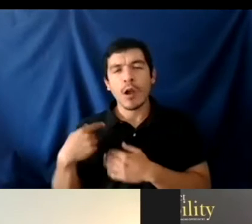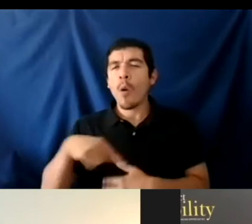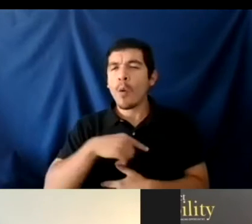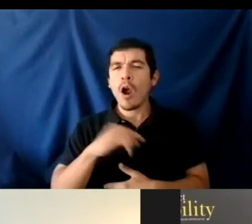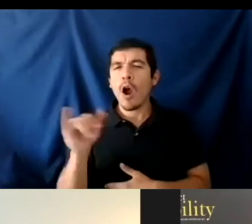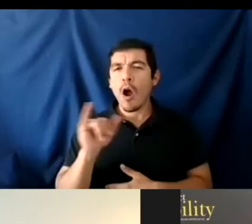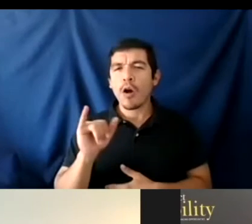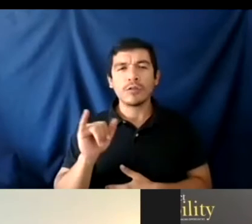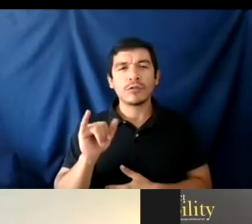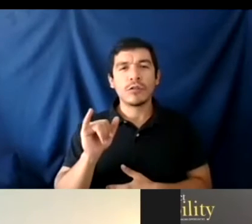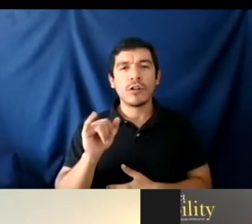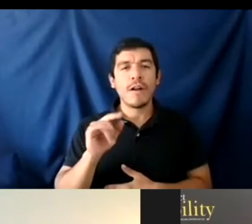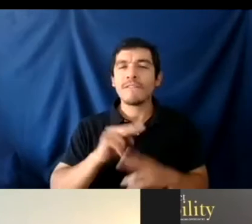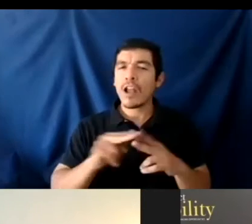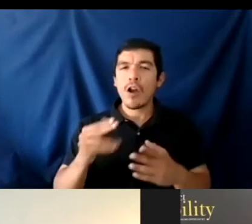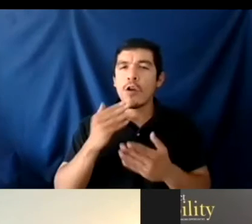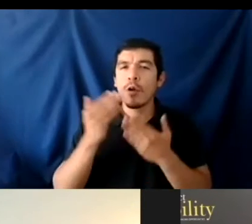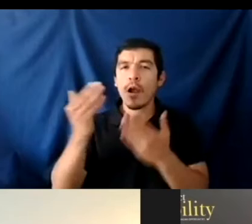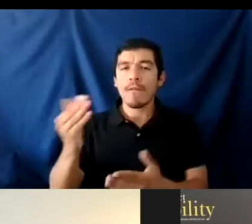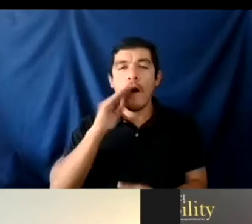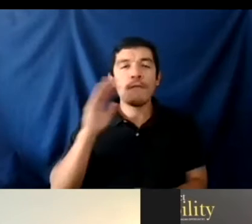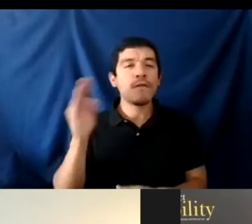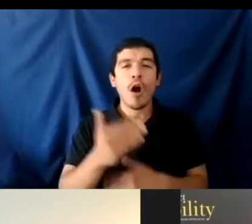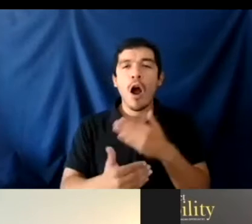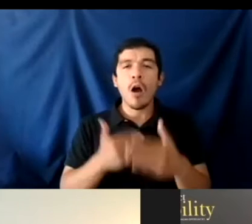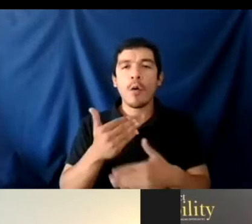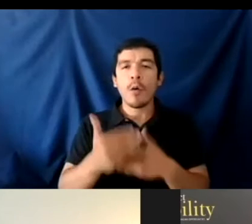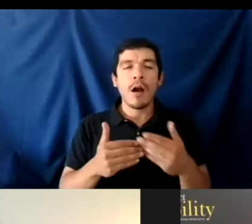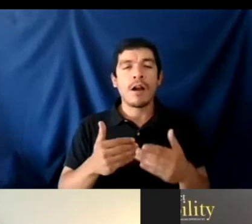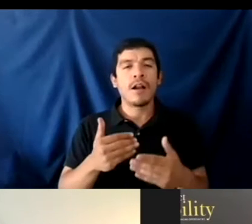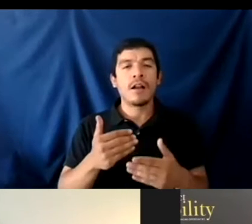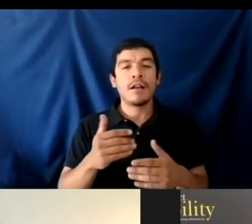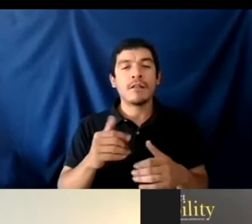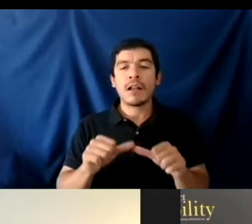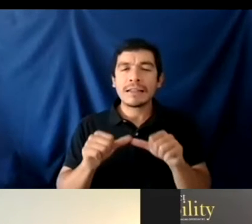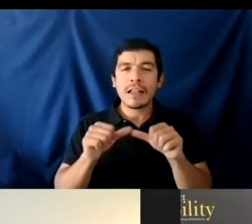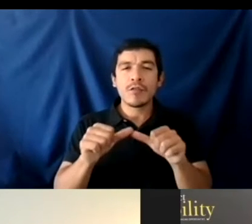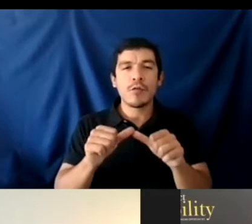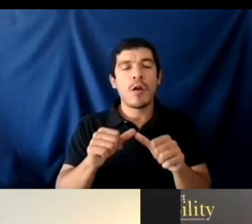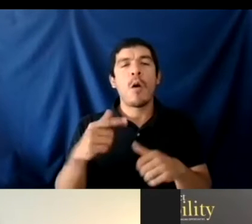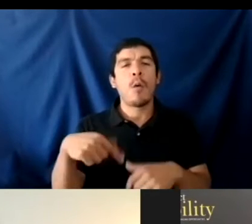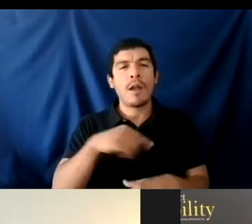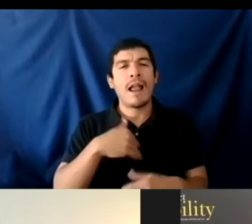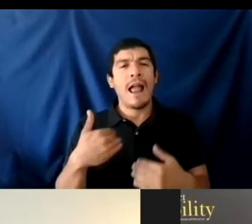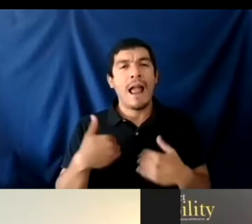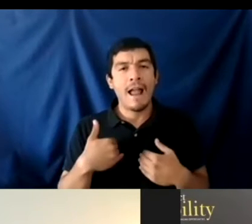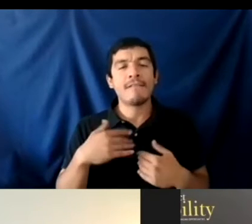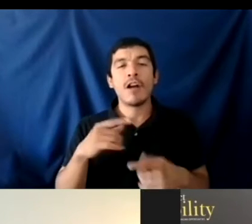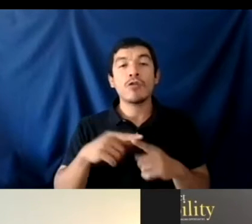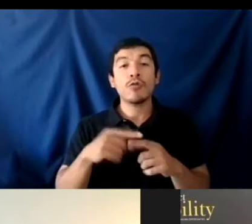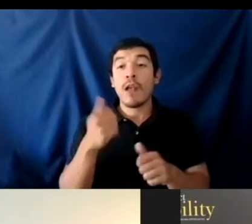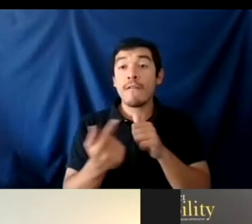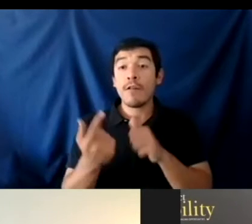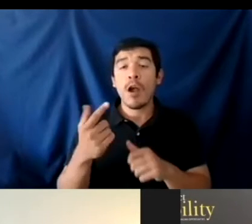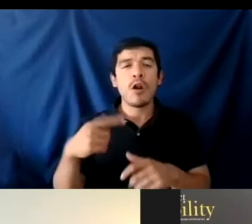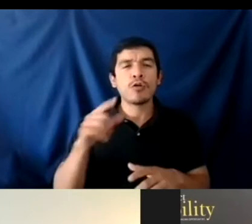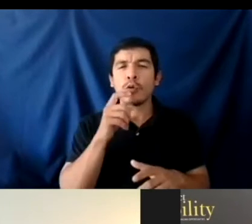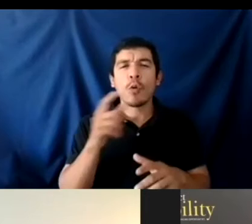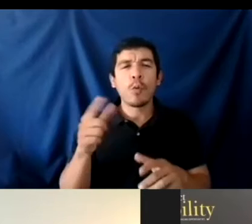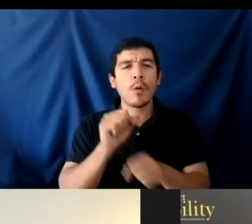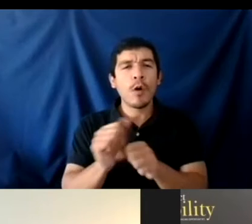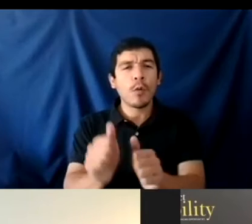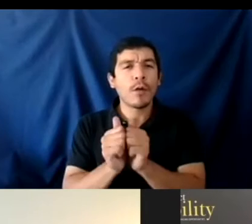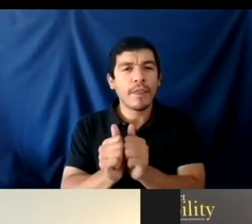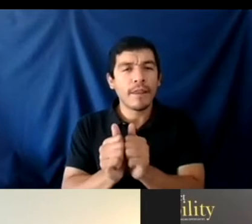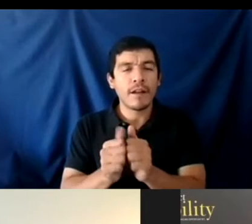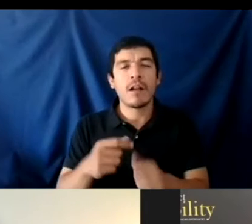also are grateful for the ongoing process that we have here of being accountable to everybody with whom we work. Because